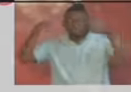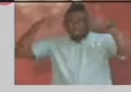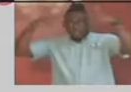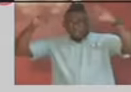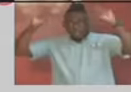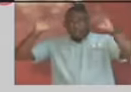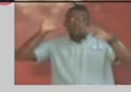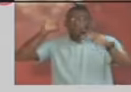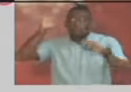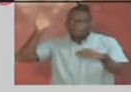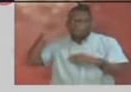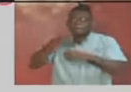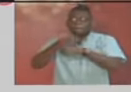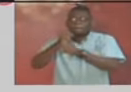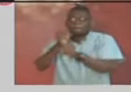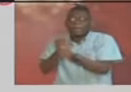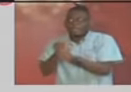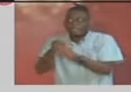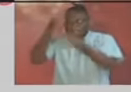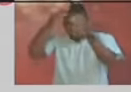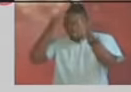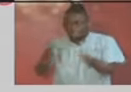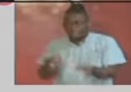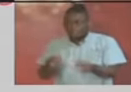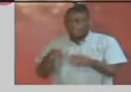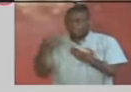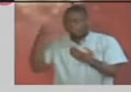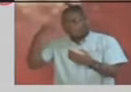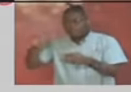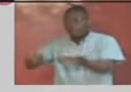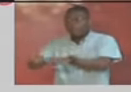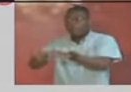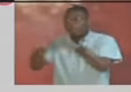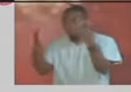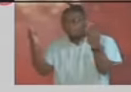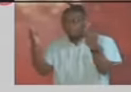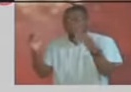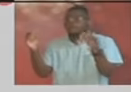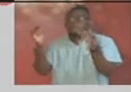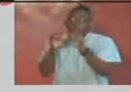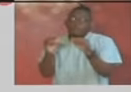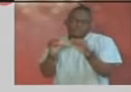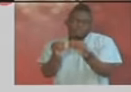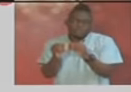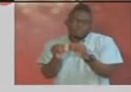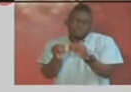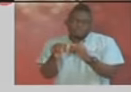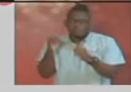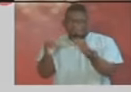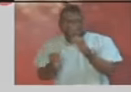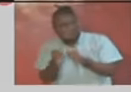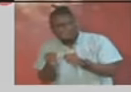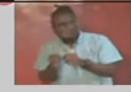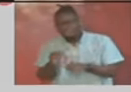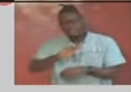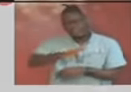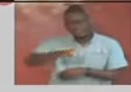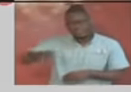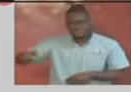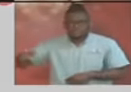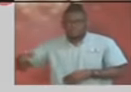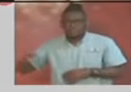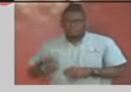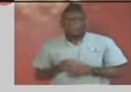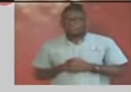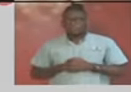rollback of any public health measures. With regards to your second question, we can't give you a